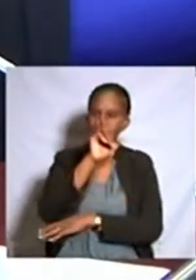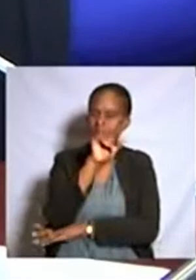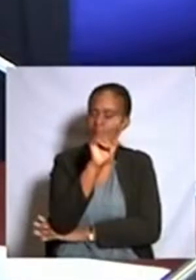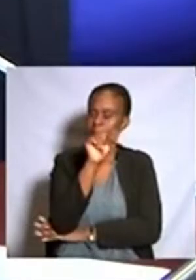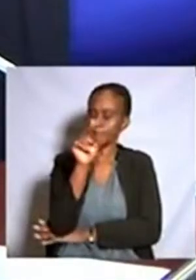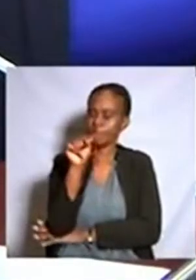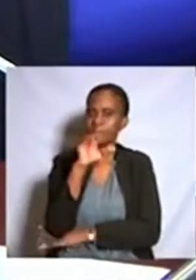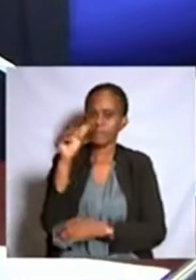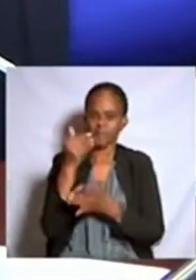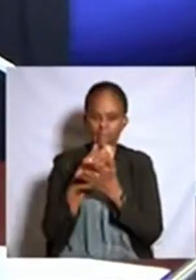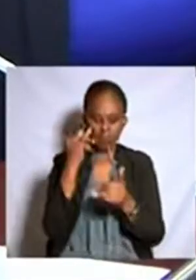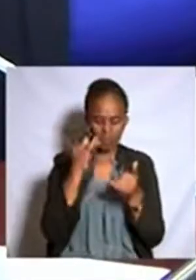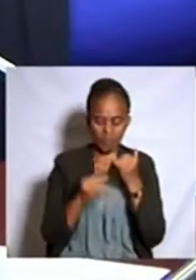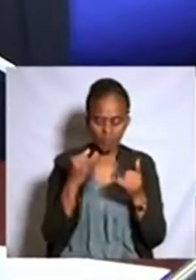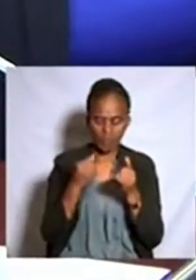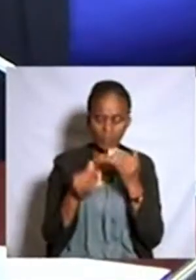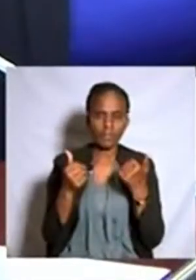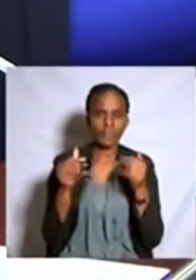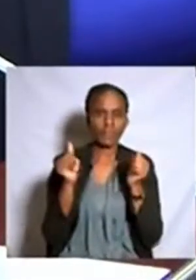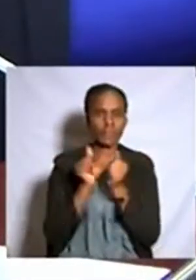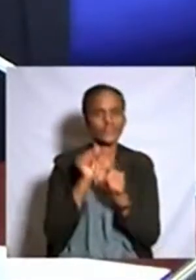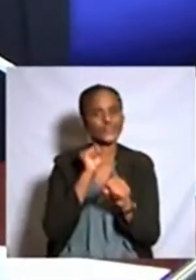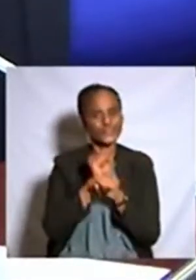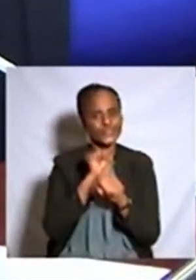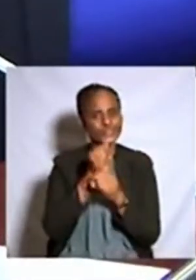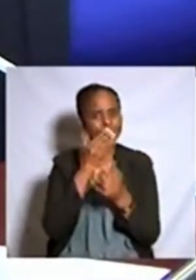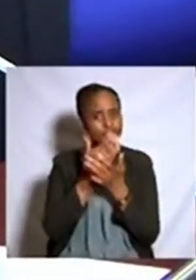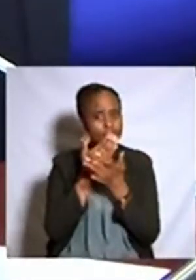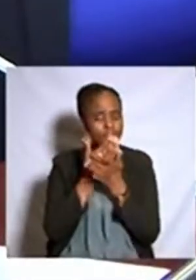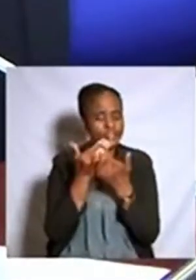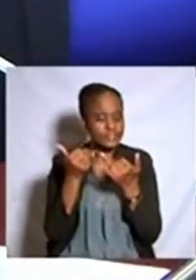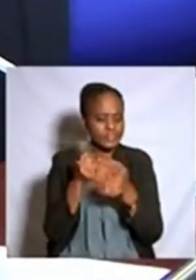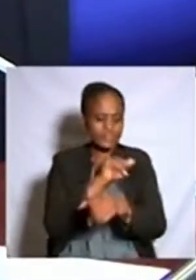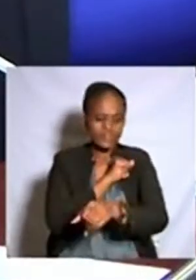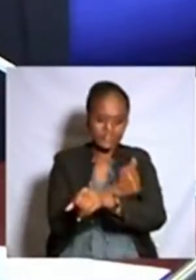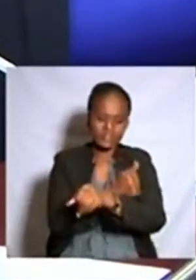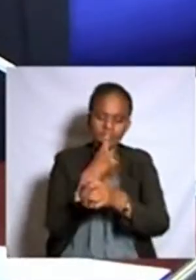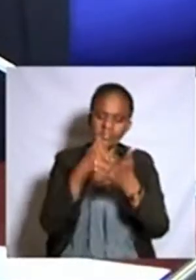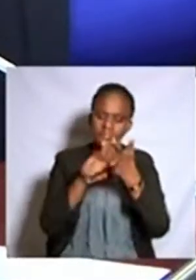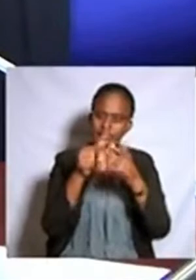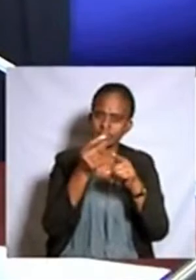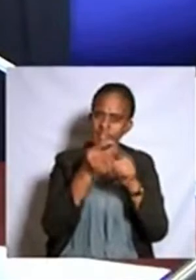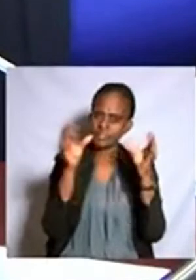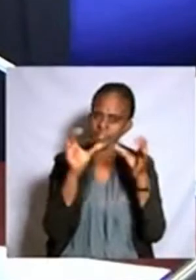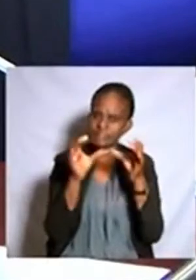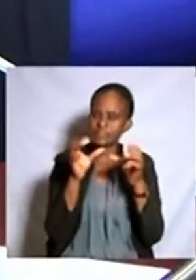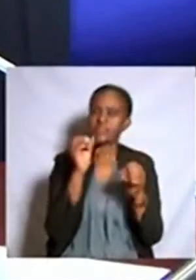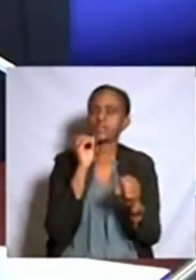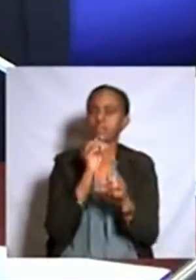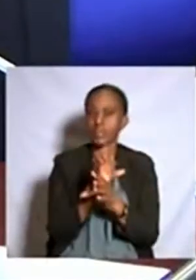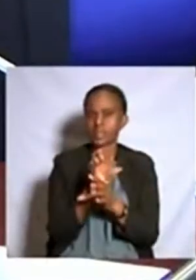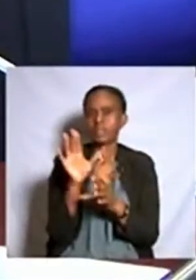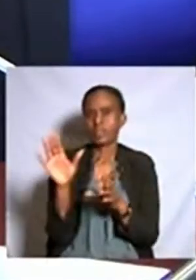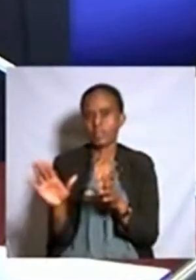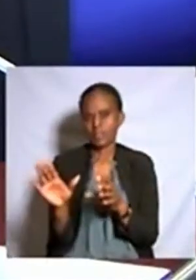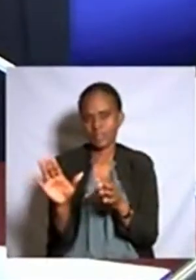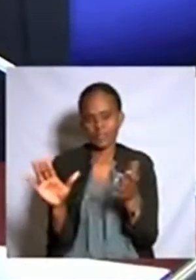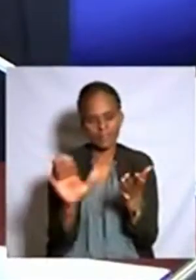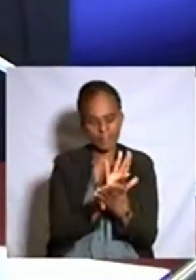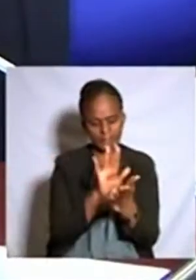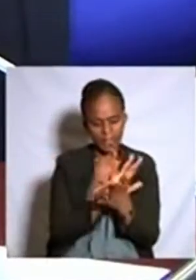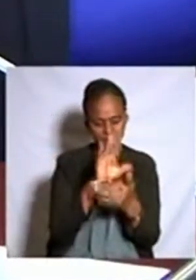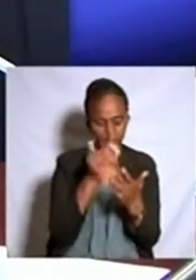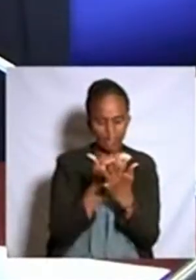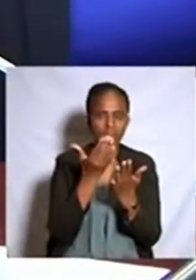they are almost concluding with perfection. The authorization letter from the Council is almost ready, as documents